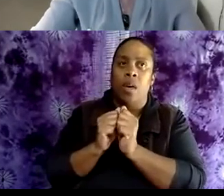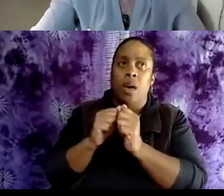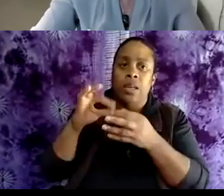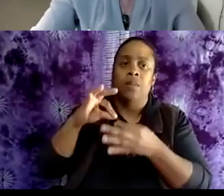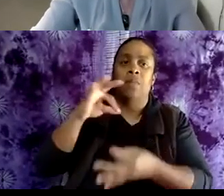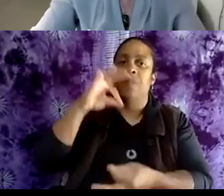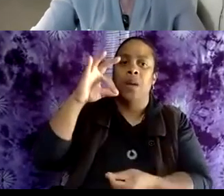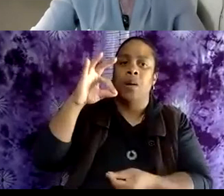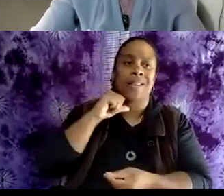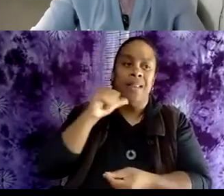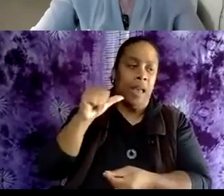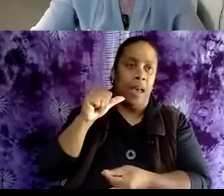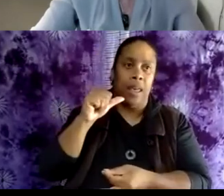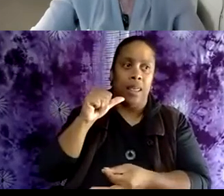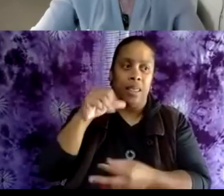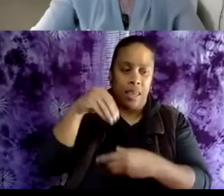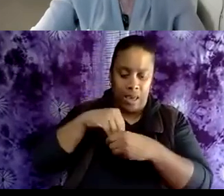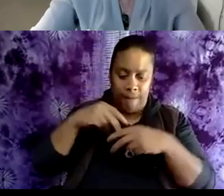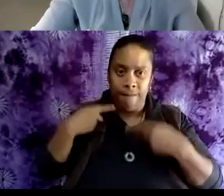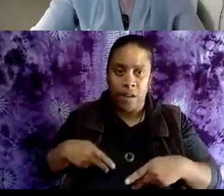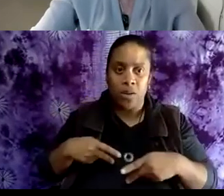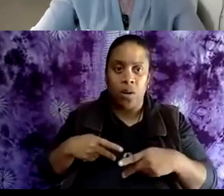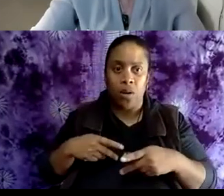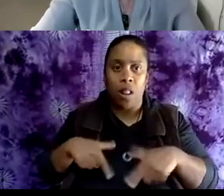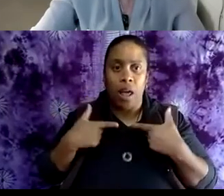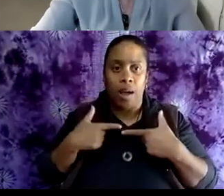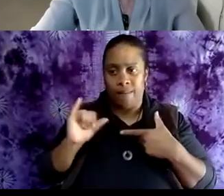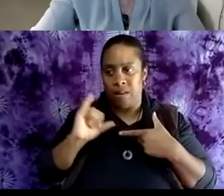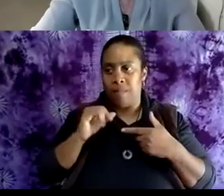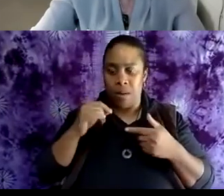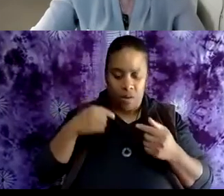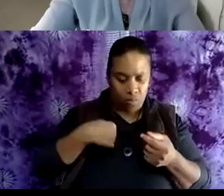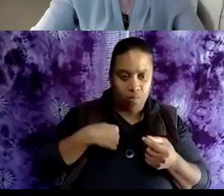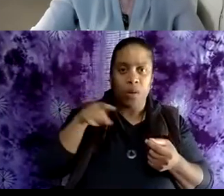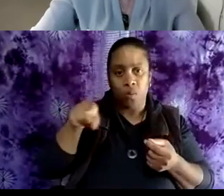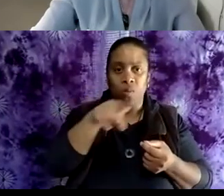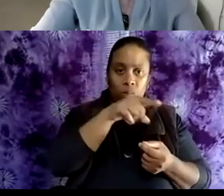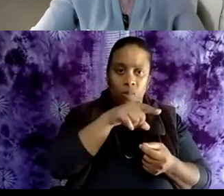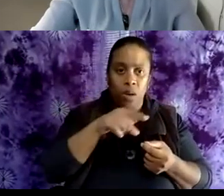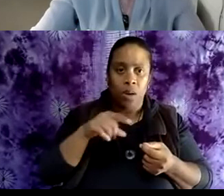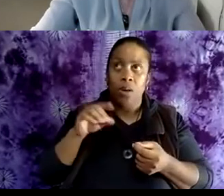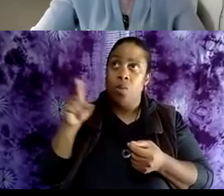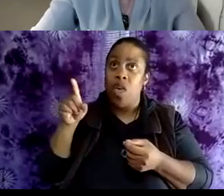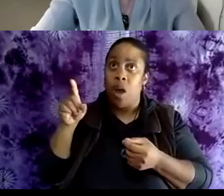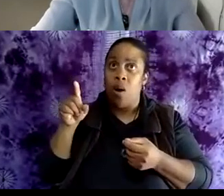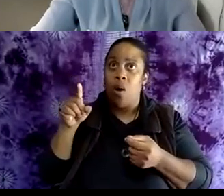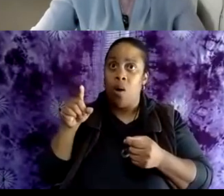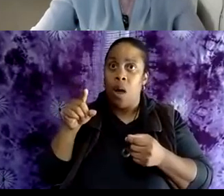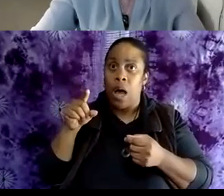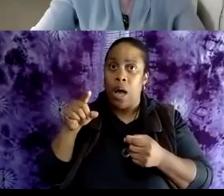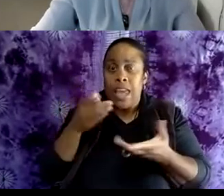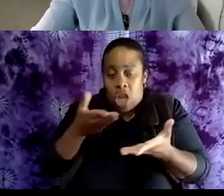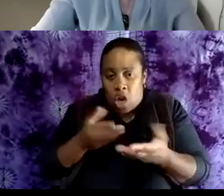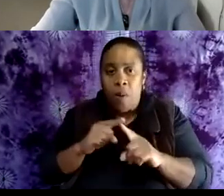not manifesting in the physical matter the way you and I are manifesting. So they're certainly manifesting, but not in